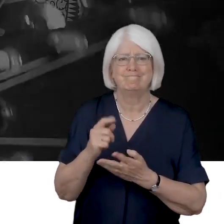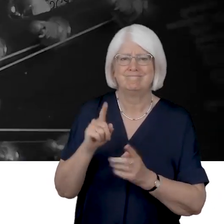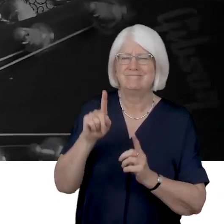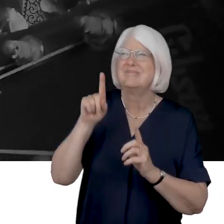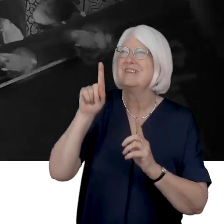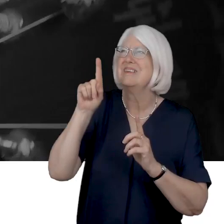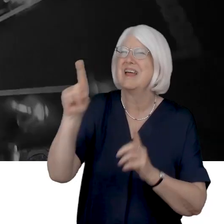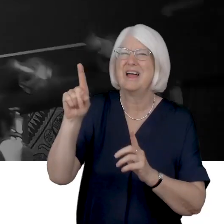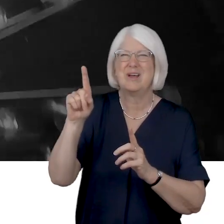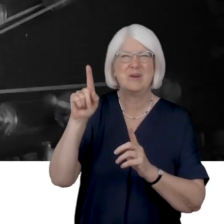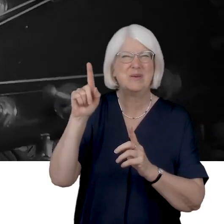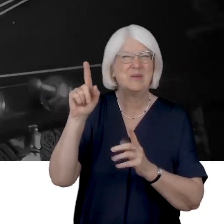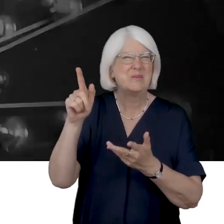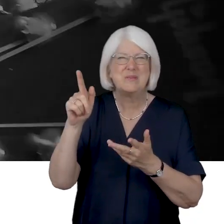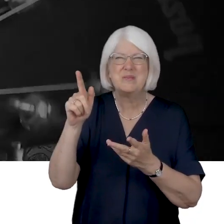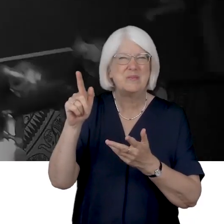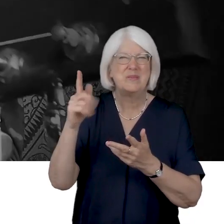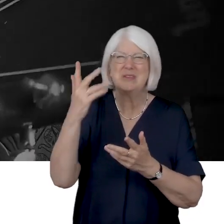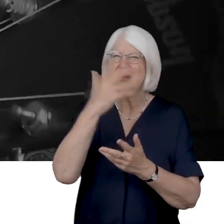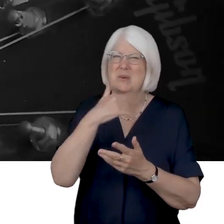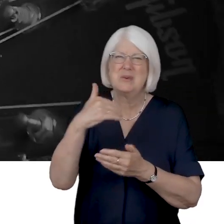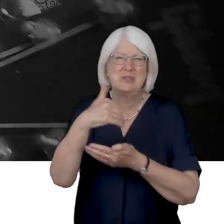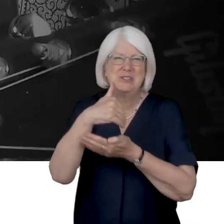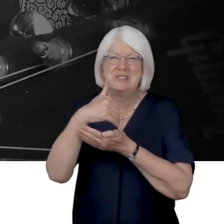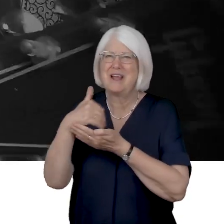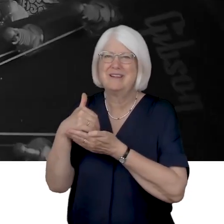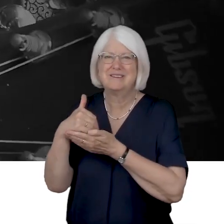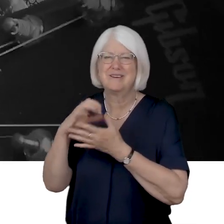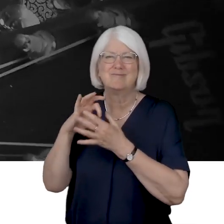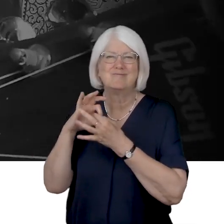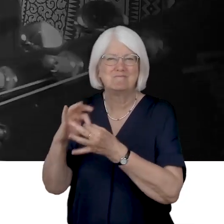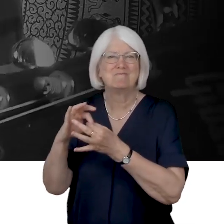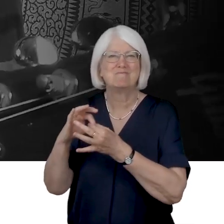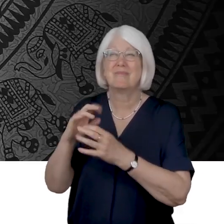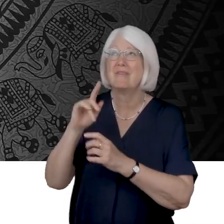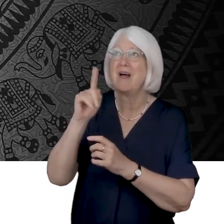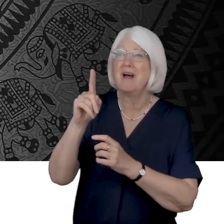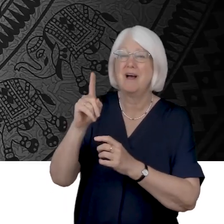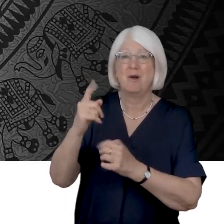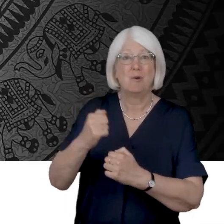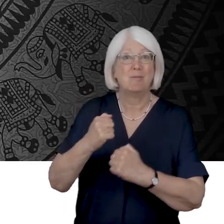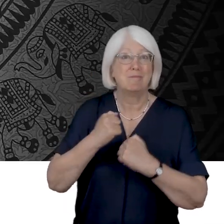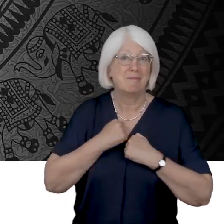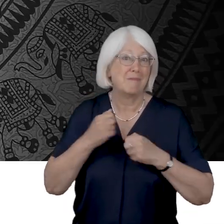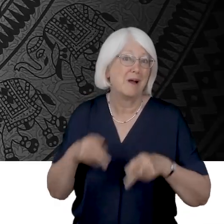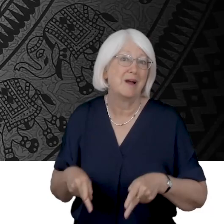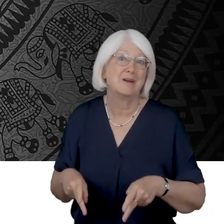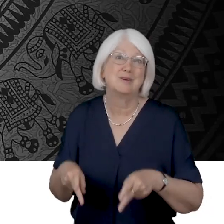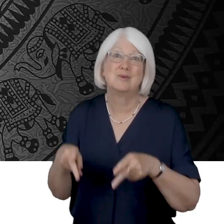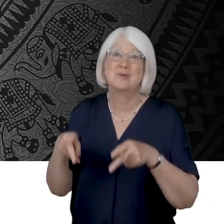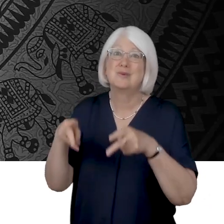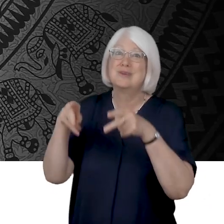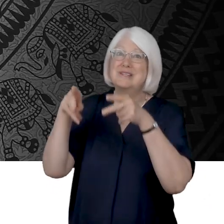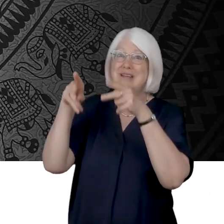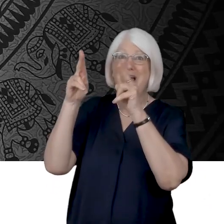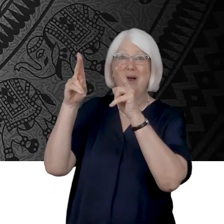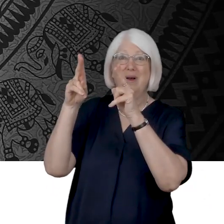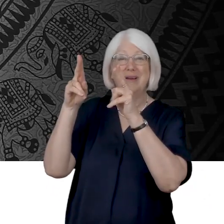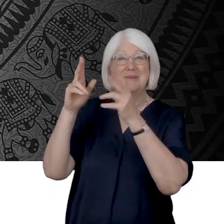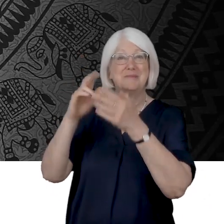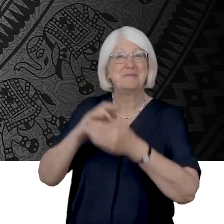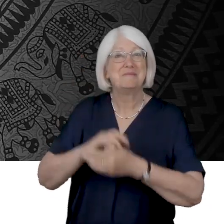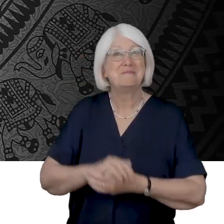might. Thou my sole shelter, and thy my